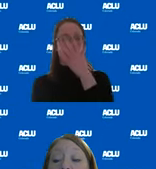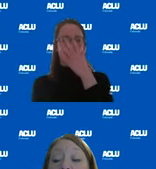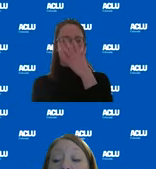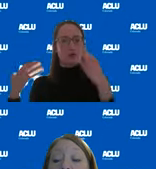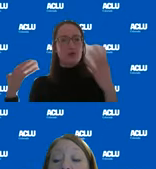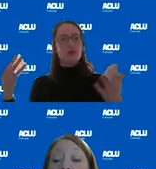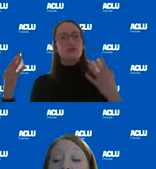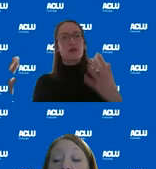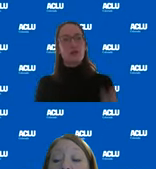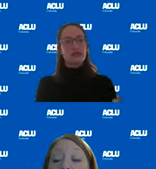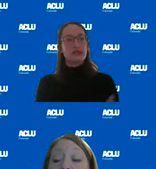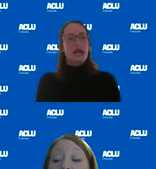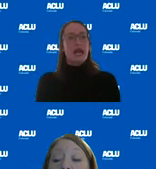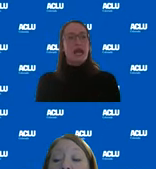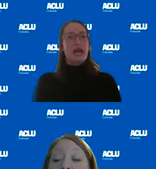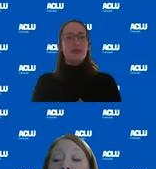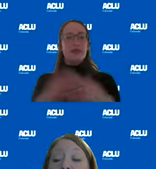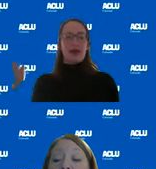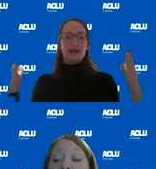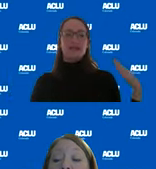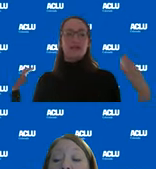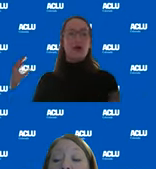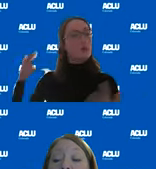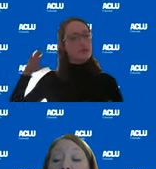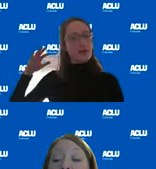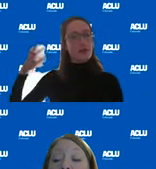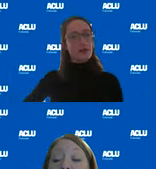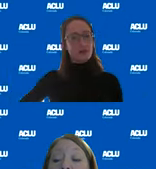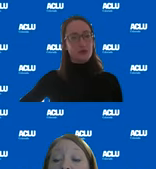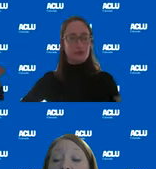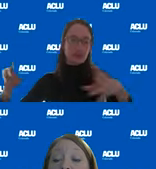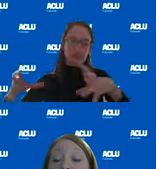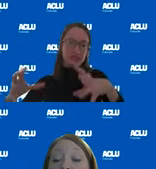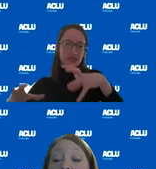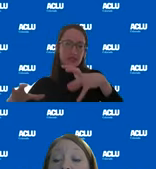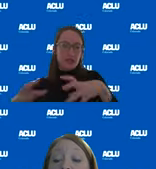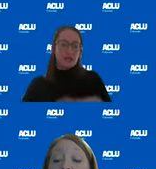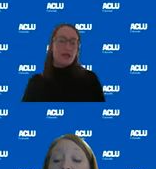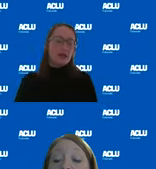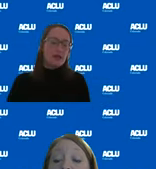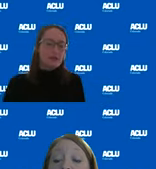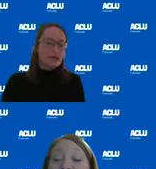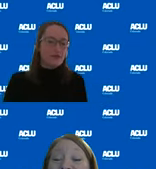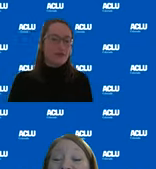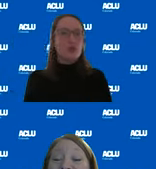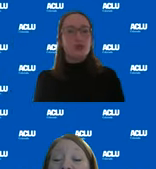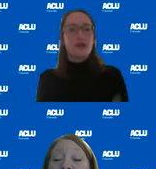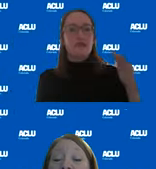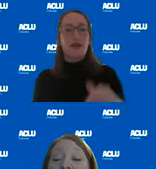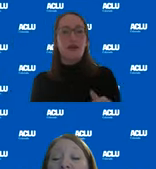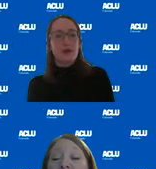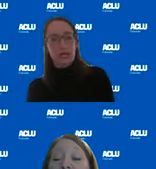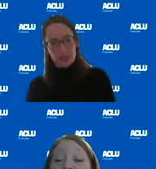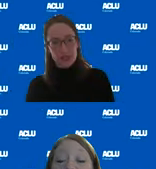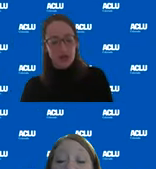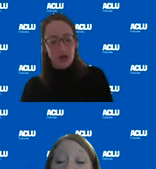like the Colorado Coalition for the Homeless and the Badass Denver Homeless Out Loud group, which obviously is, in Denver, who do a lot